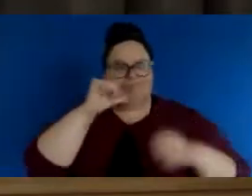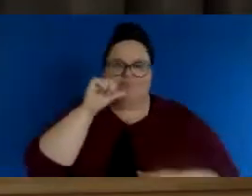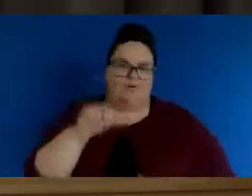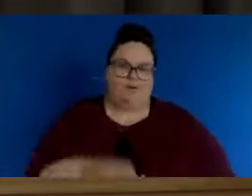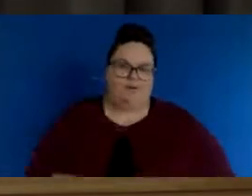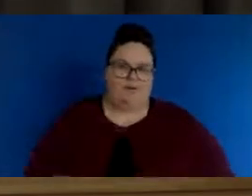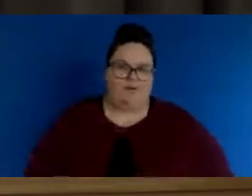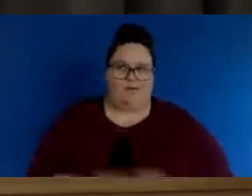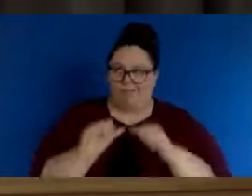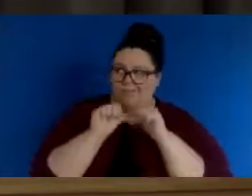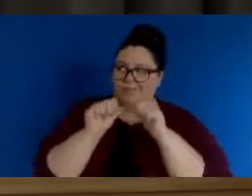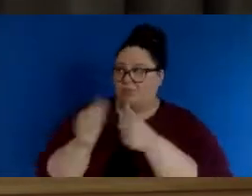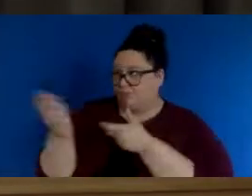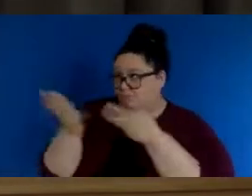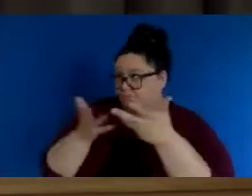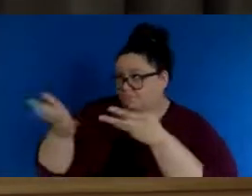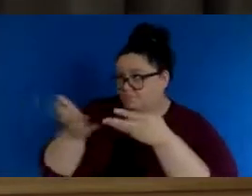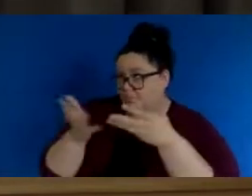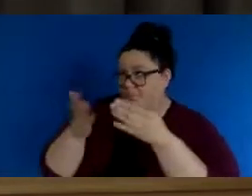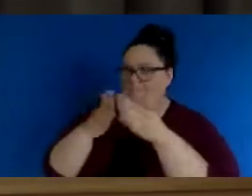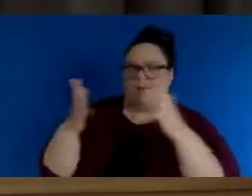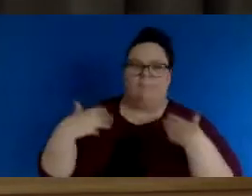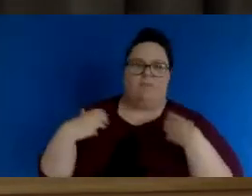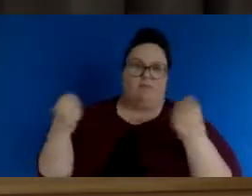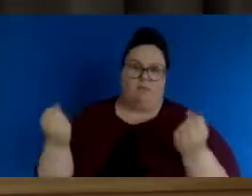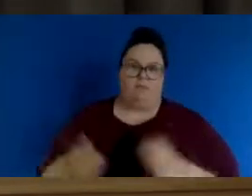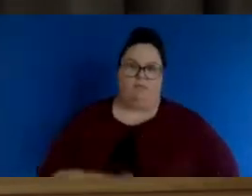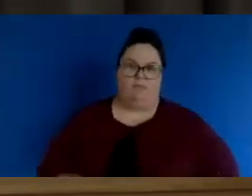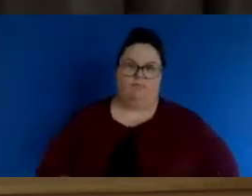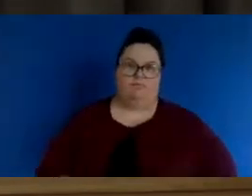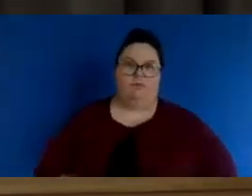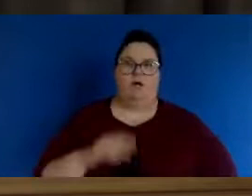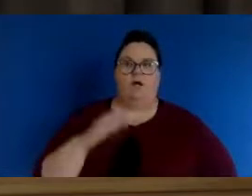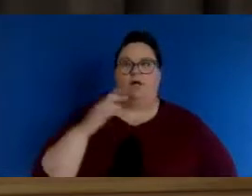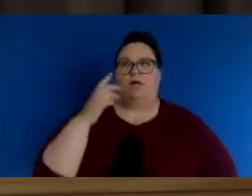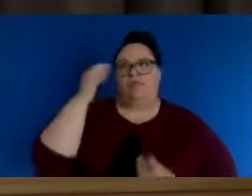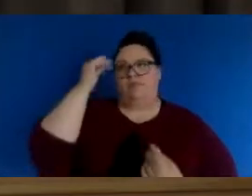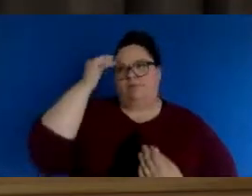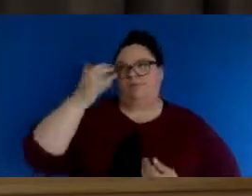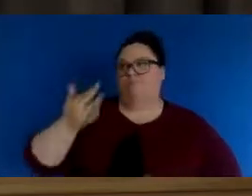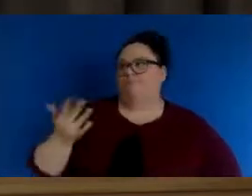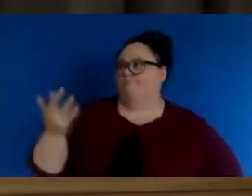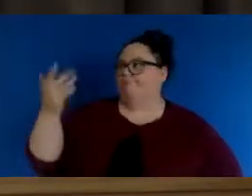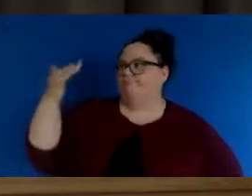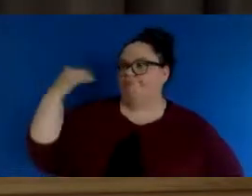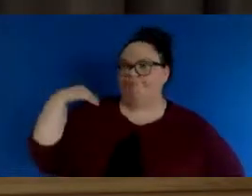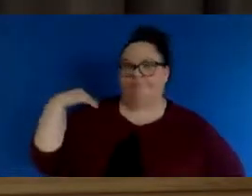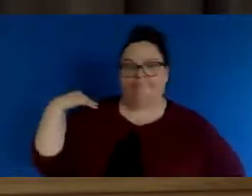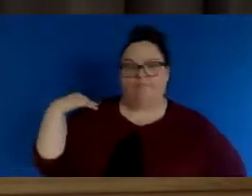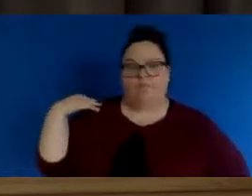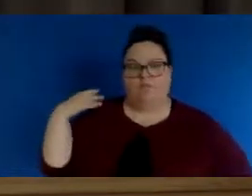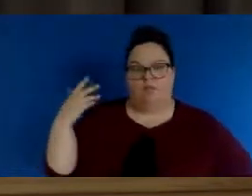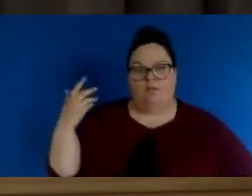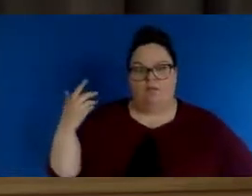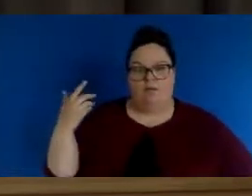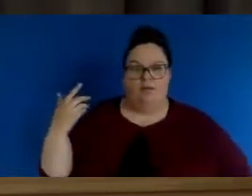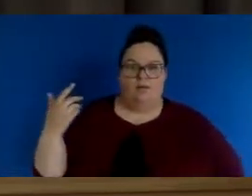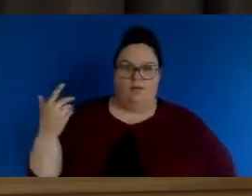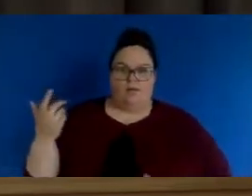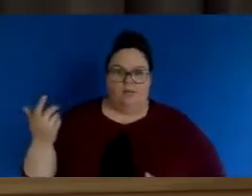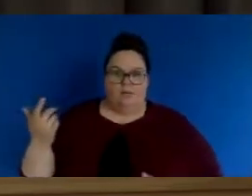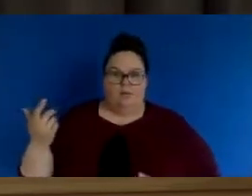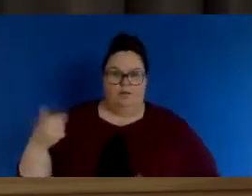continue. I think about past seasons where many of us have spent money on